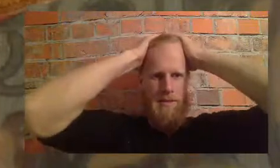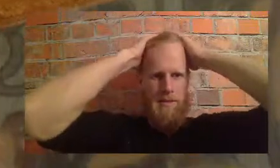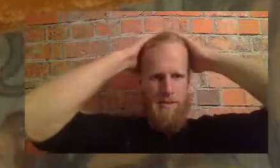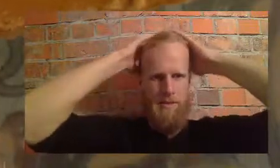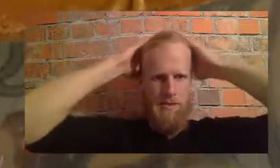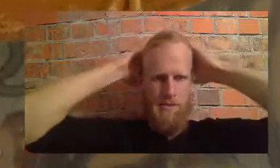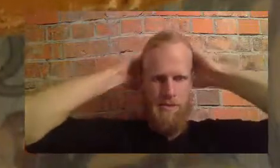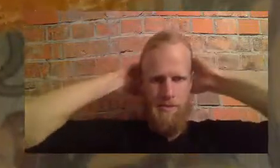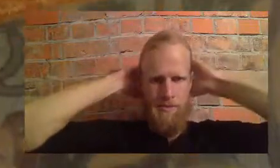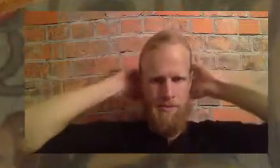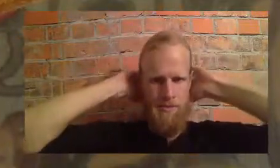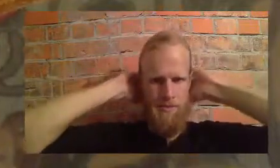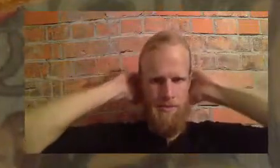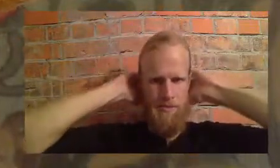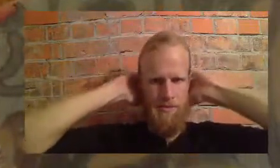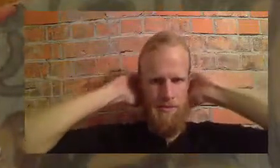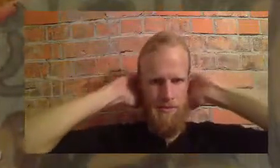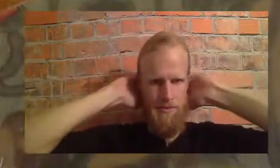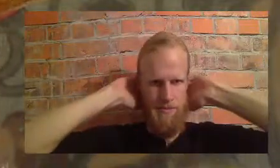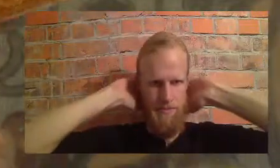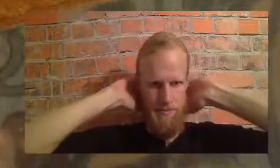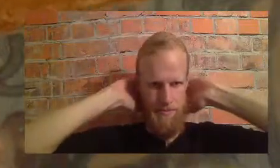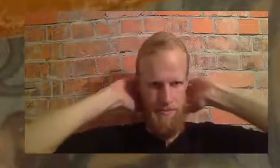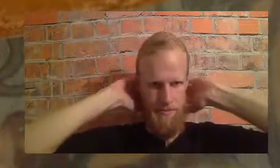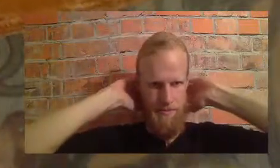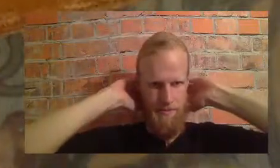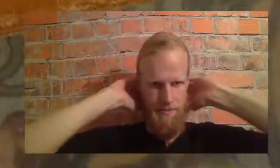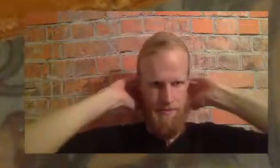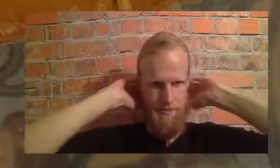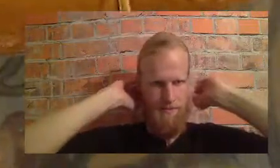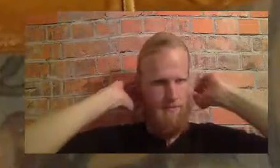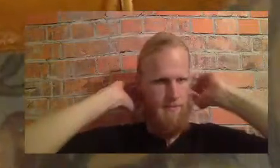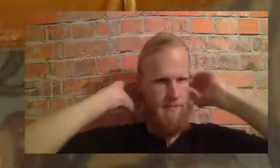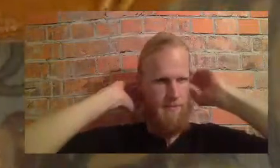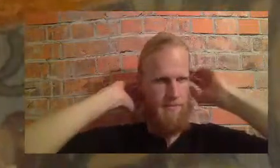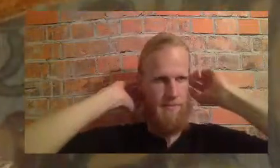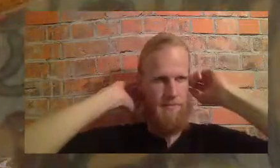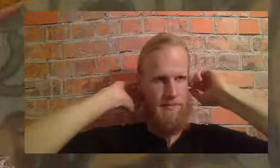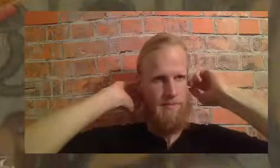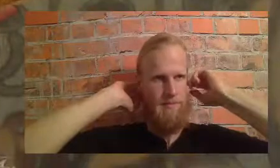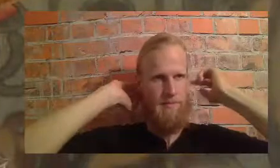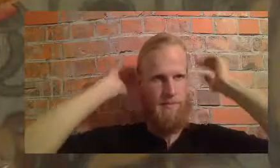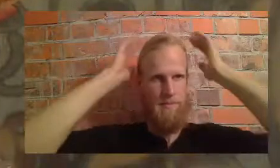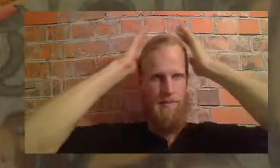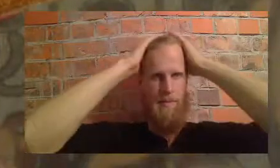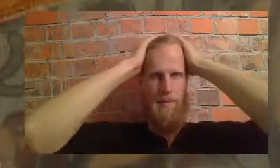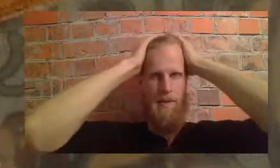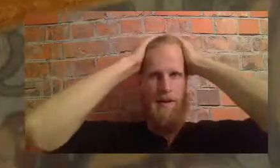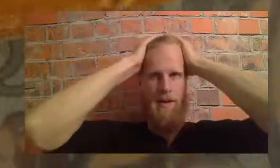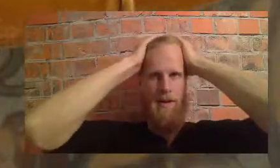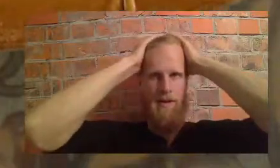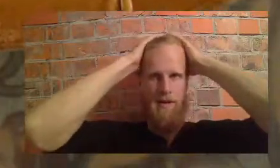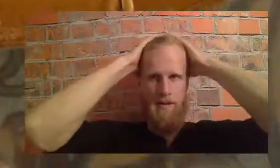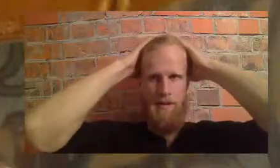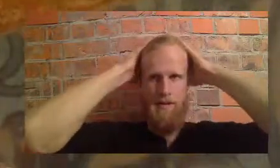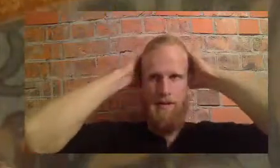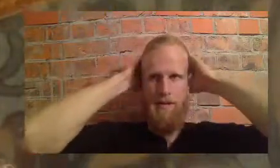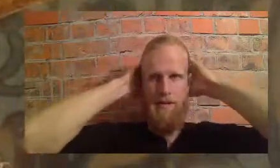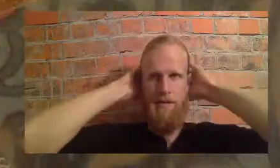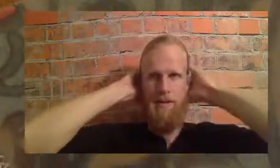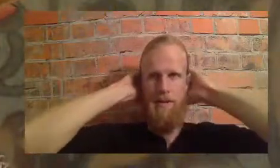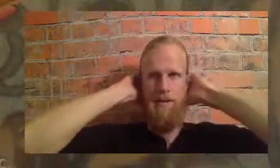something that's negative that you tell yourself about this issue? You tell yourself that you deserve to suffer?